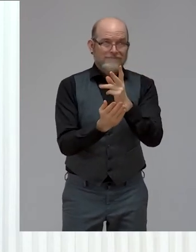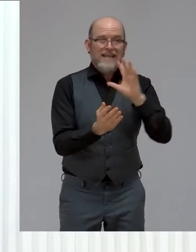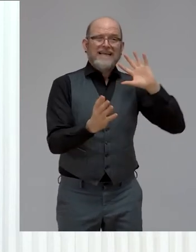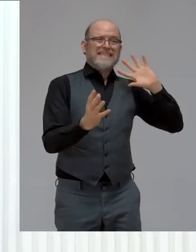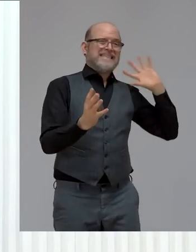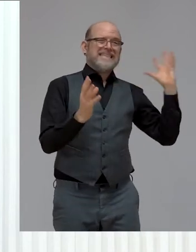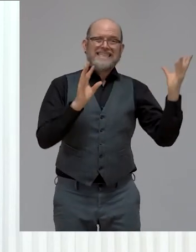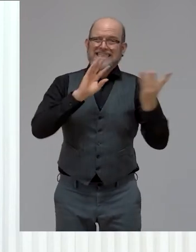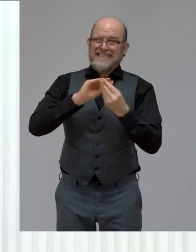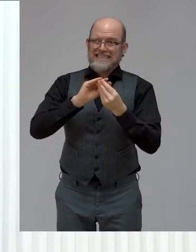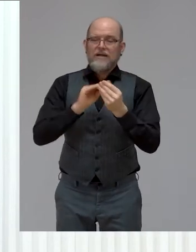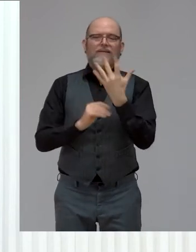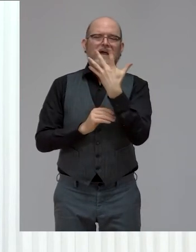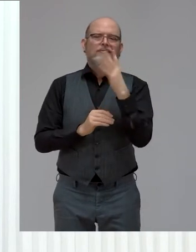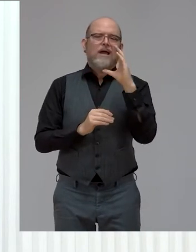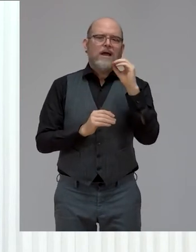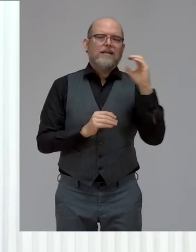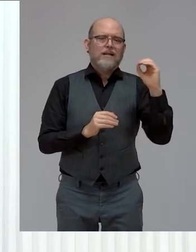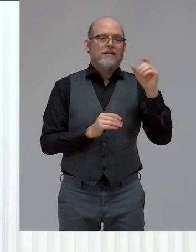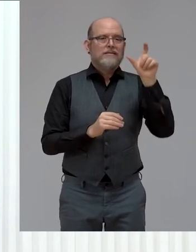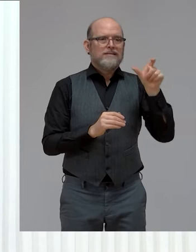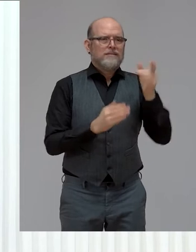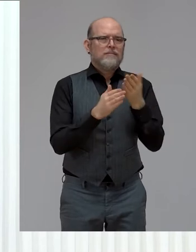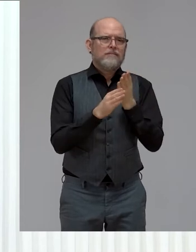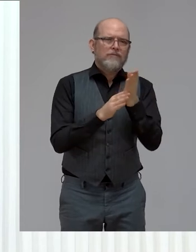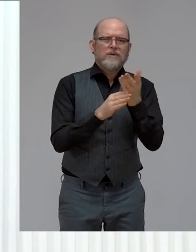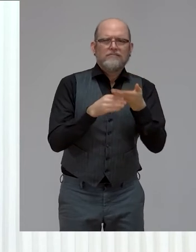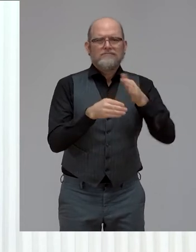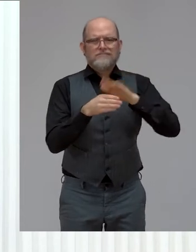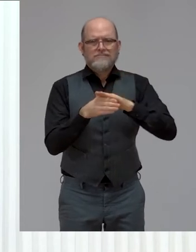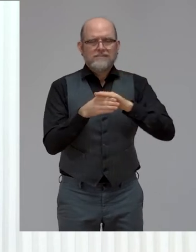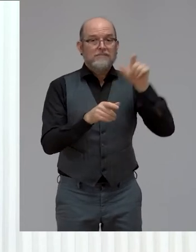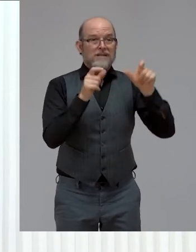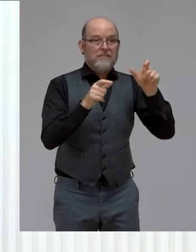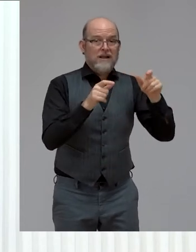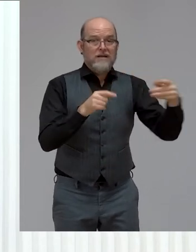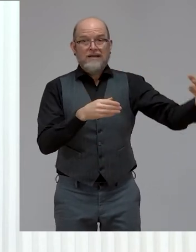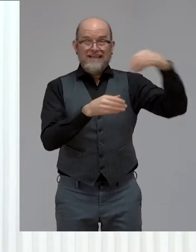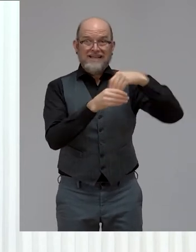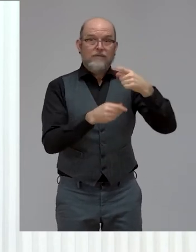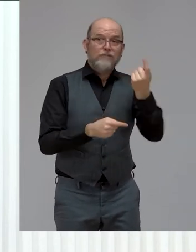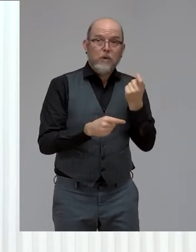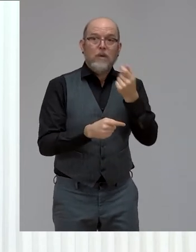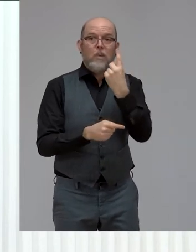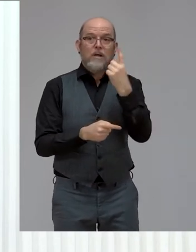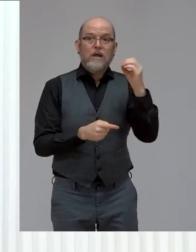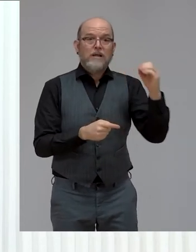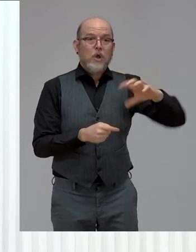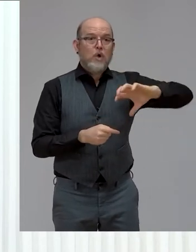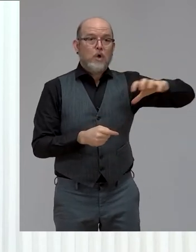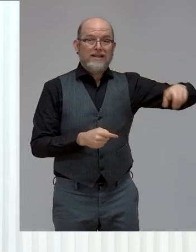almost 100 countries. And you can interact with them via the Zero